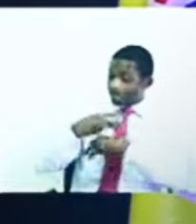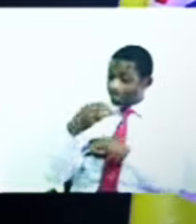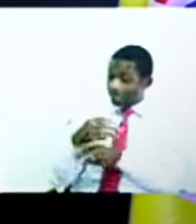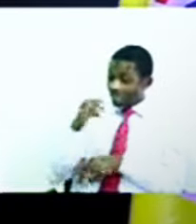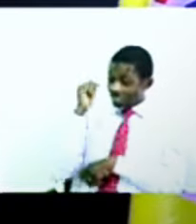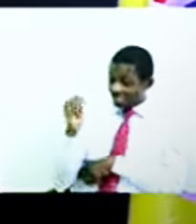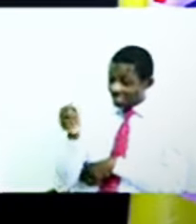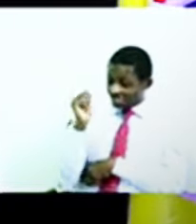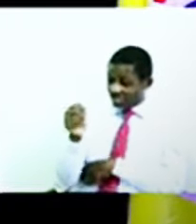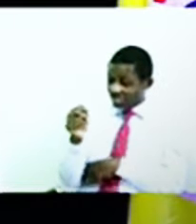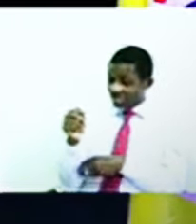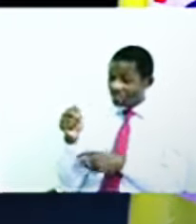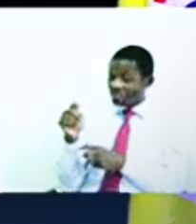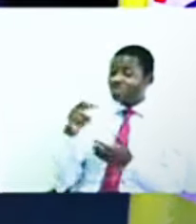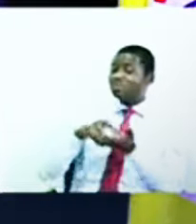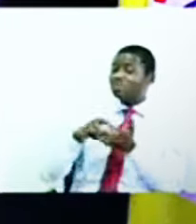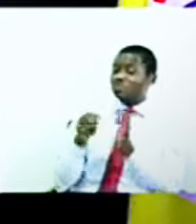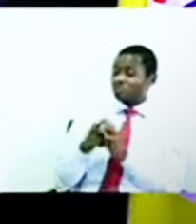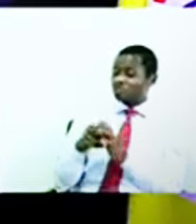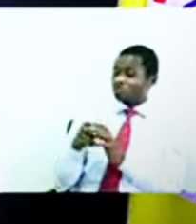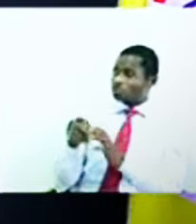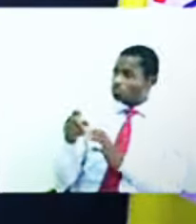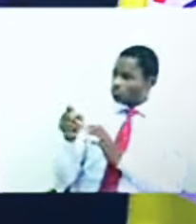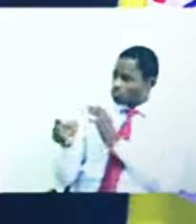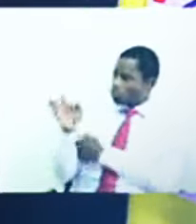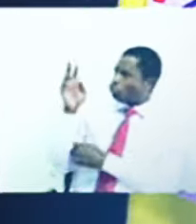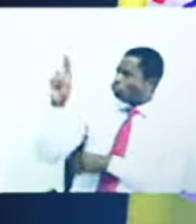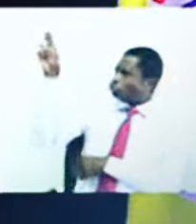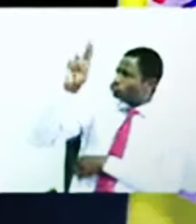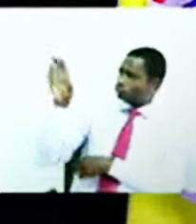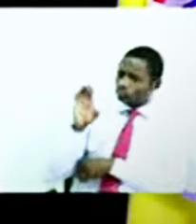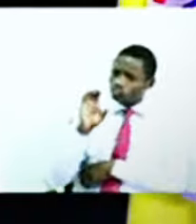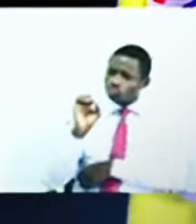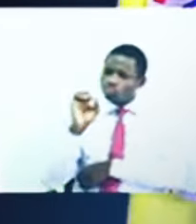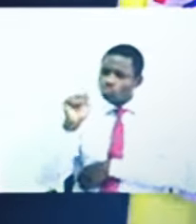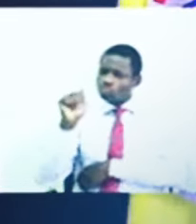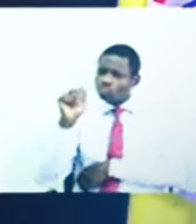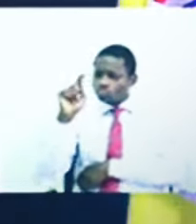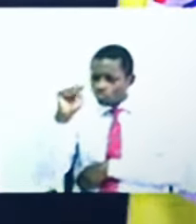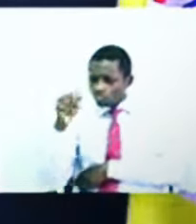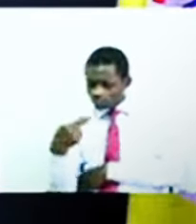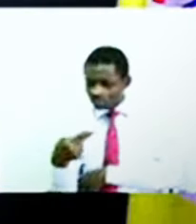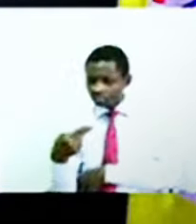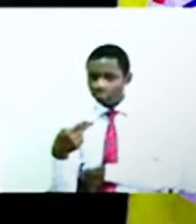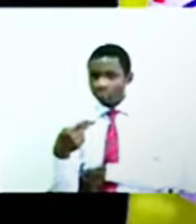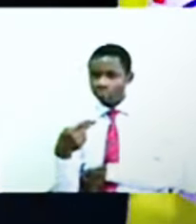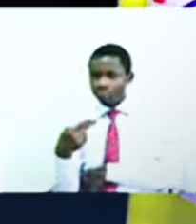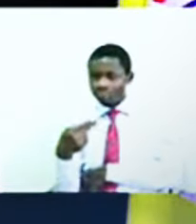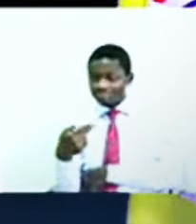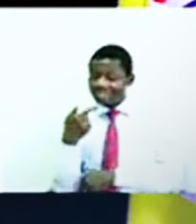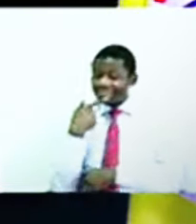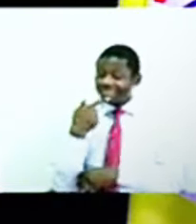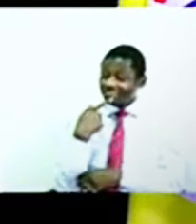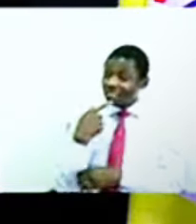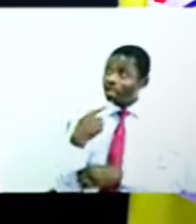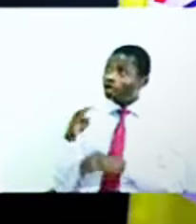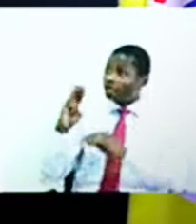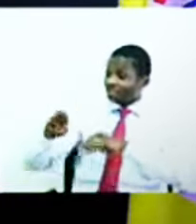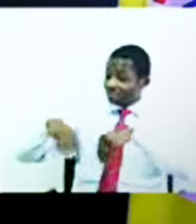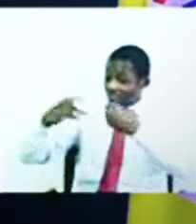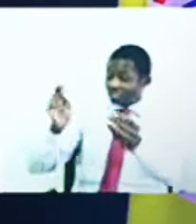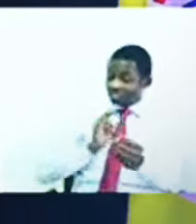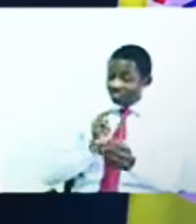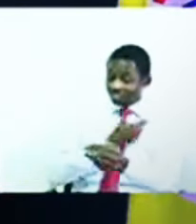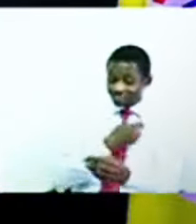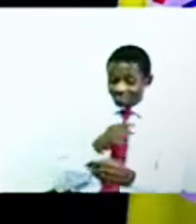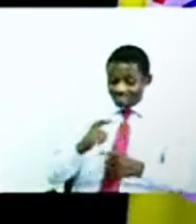ena odidi adansi. That he has given us eternal life. Now I can't even tell him say wamai and down. And this life is in his son.